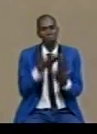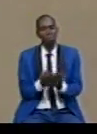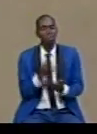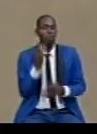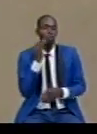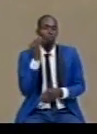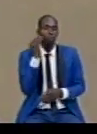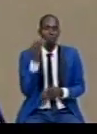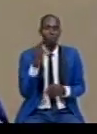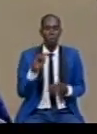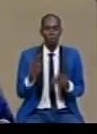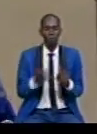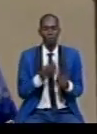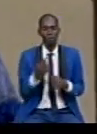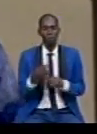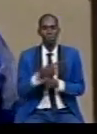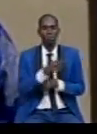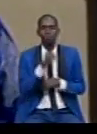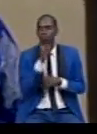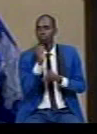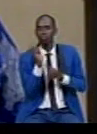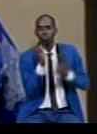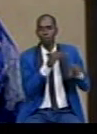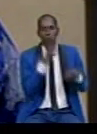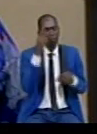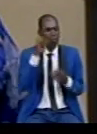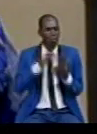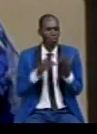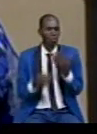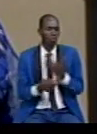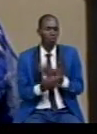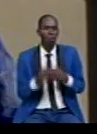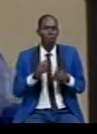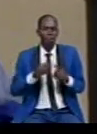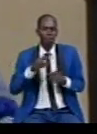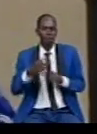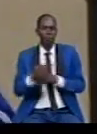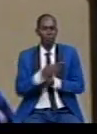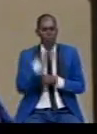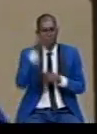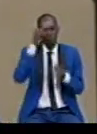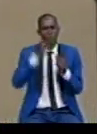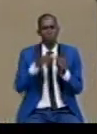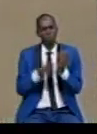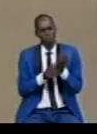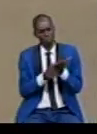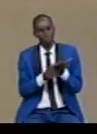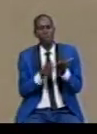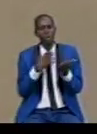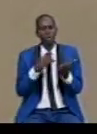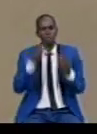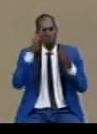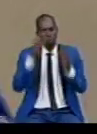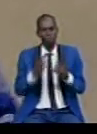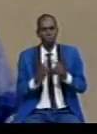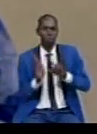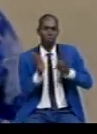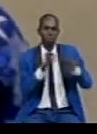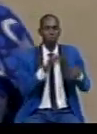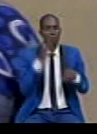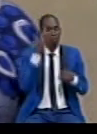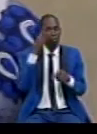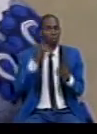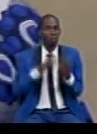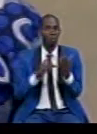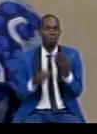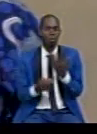first day I didn't honor the crusade, but the following day I remember the tract and then I decided to honor the crusade. And